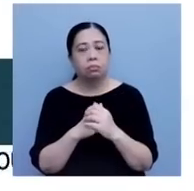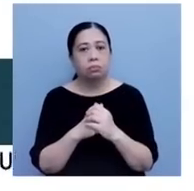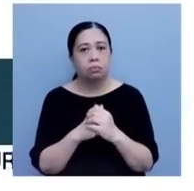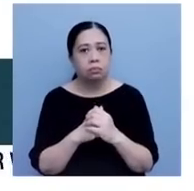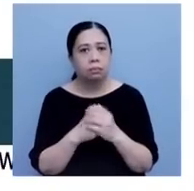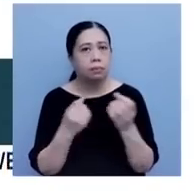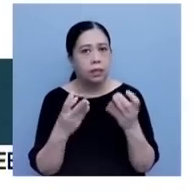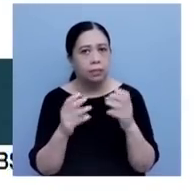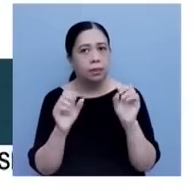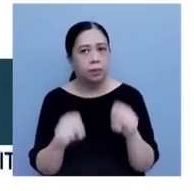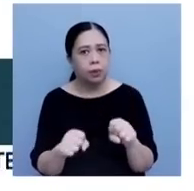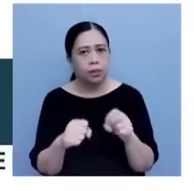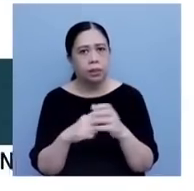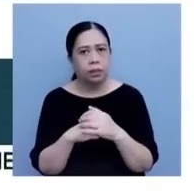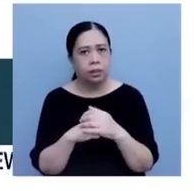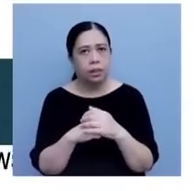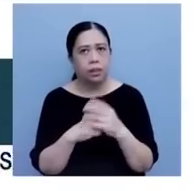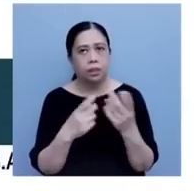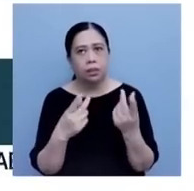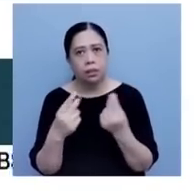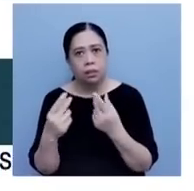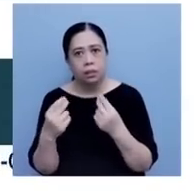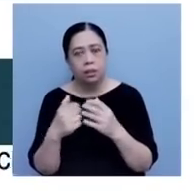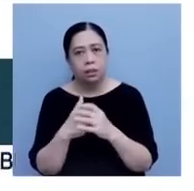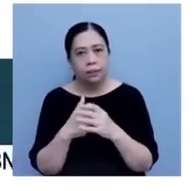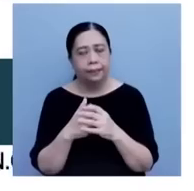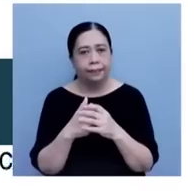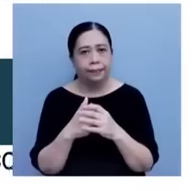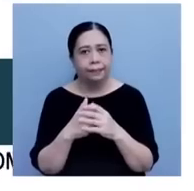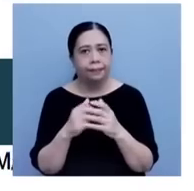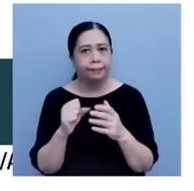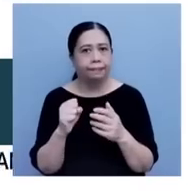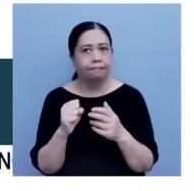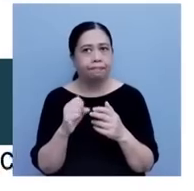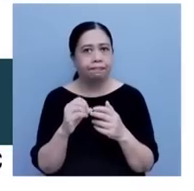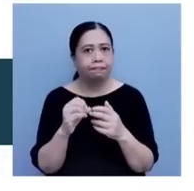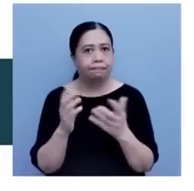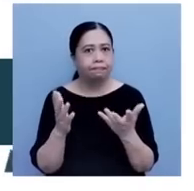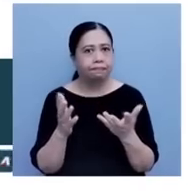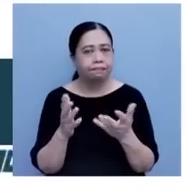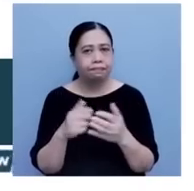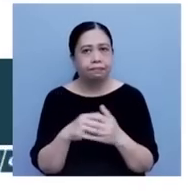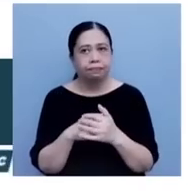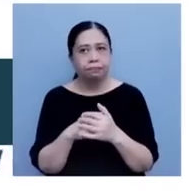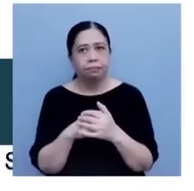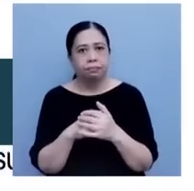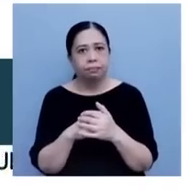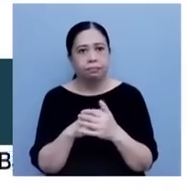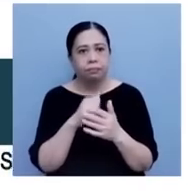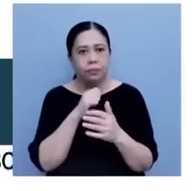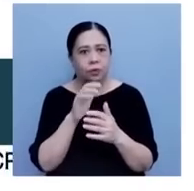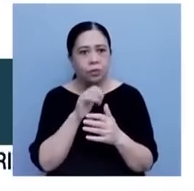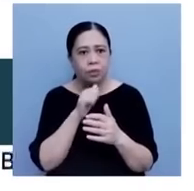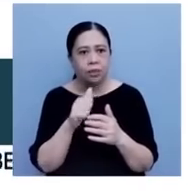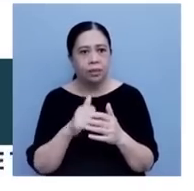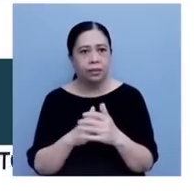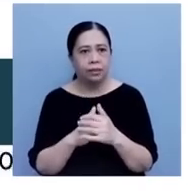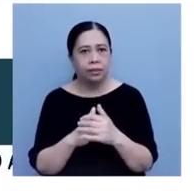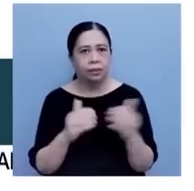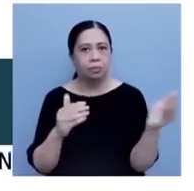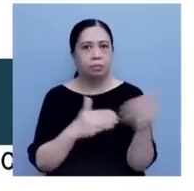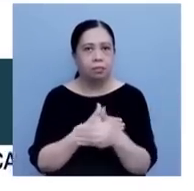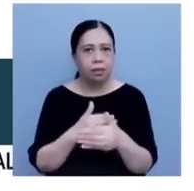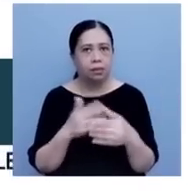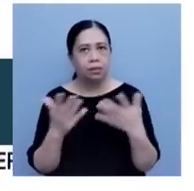marami pang pwedeng improvements ang gawin. So let's not make any premature